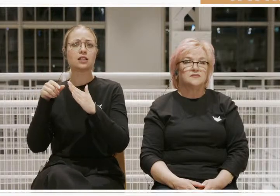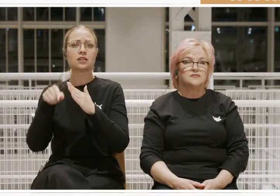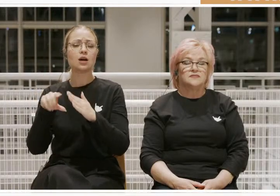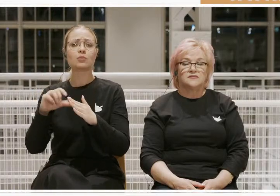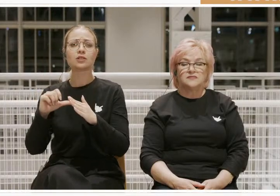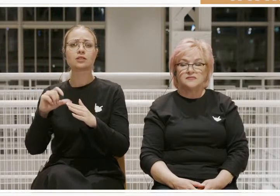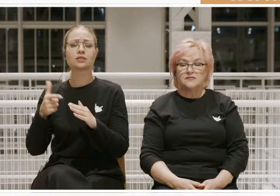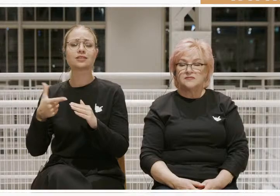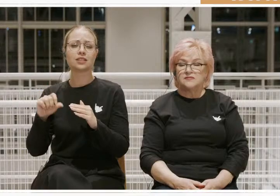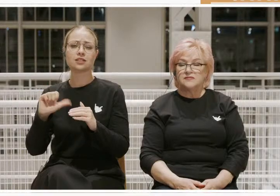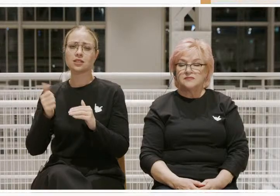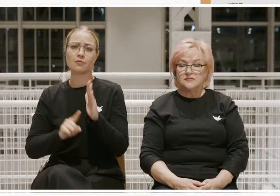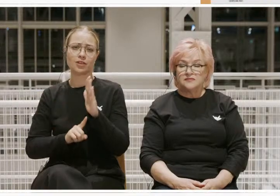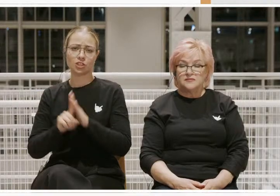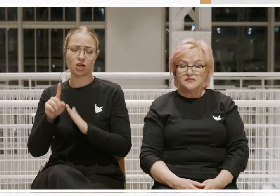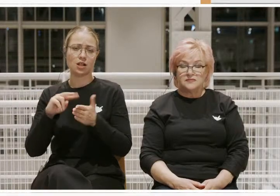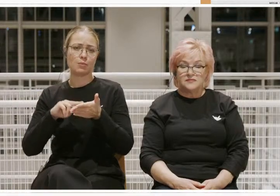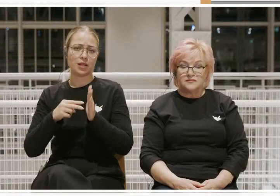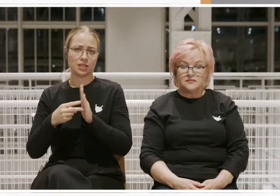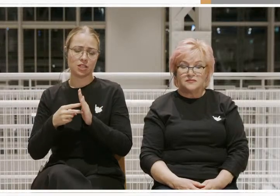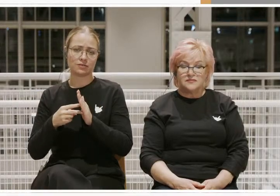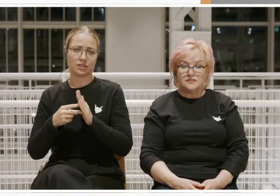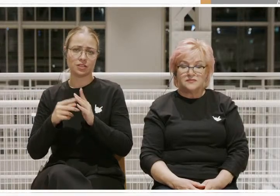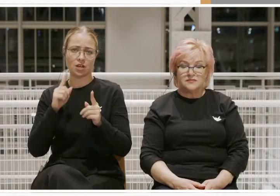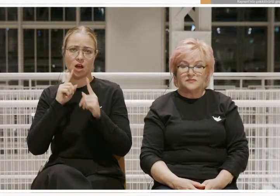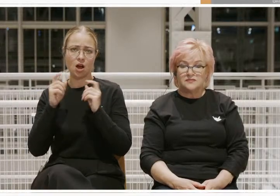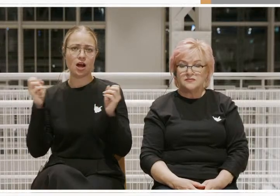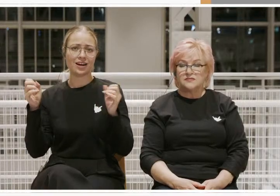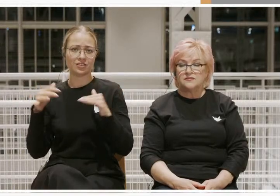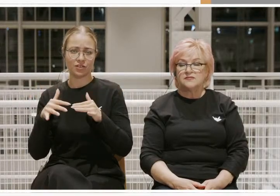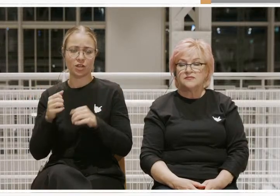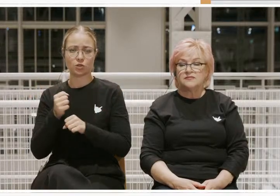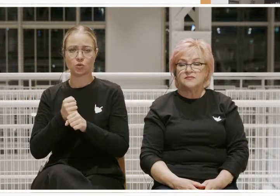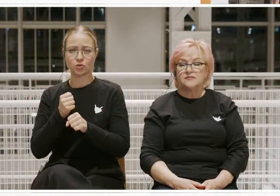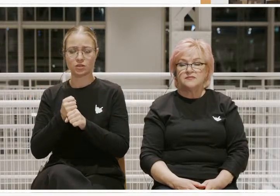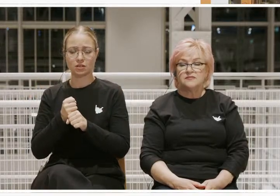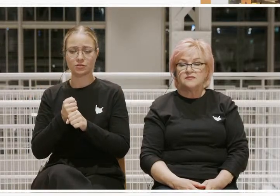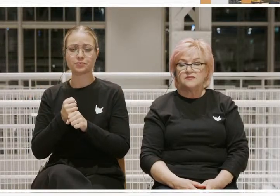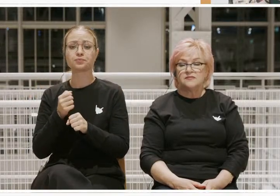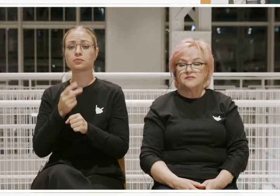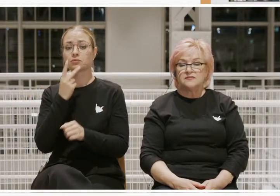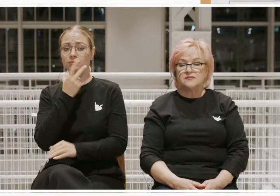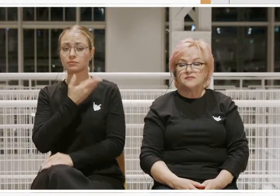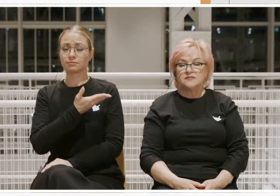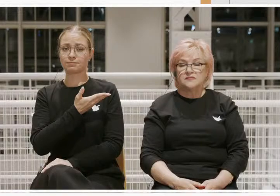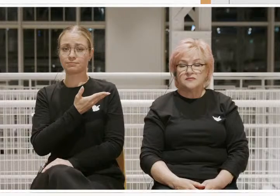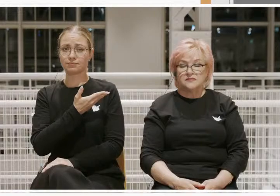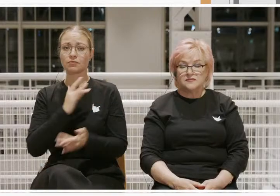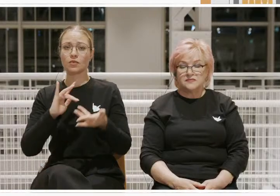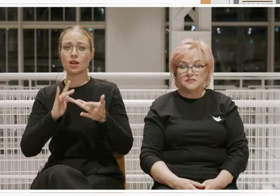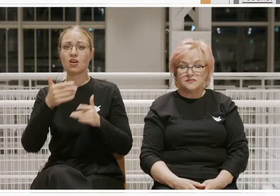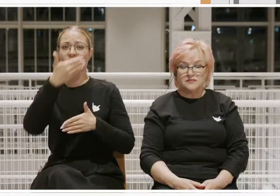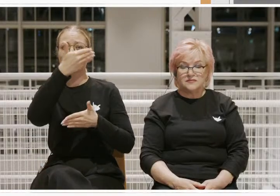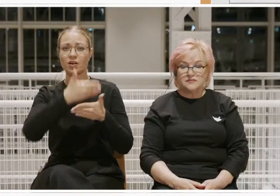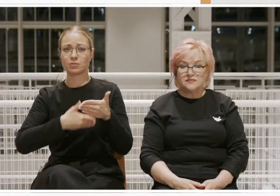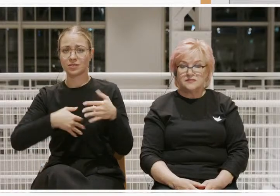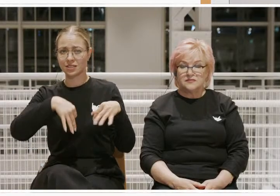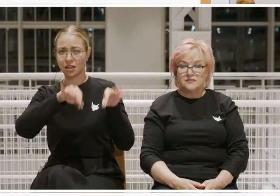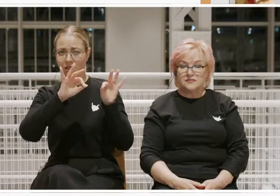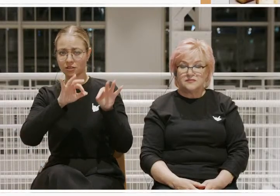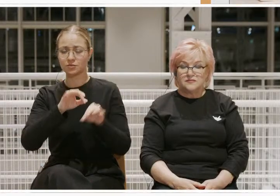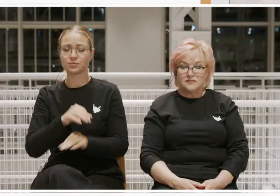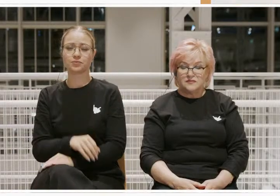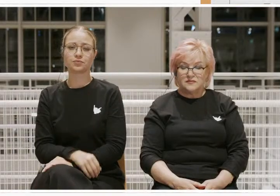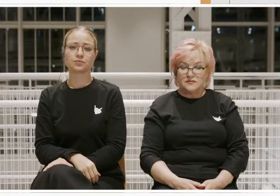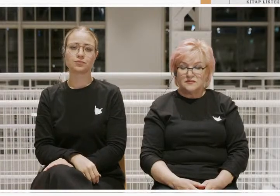And you see a website, because Dumpling Post is a publication issued in 3 monthly